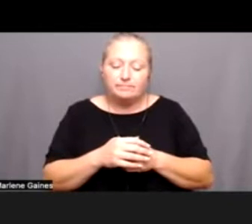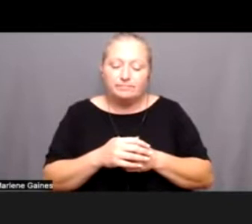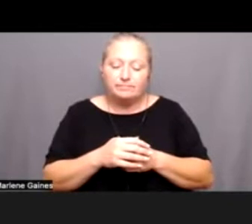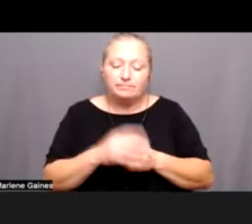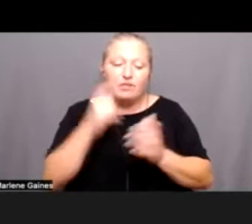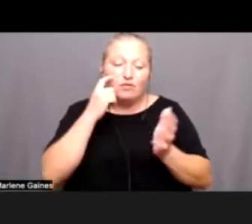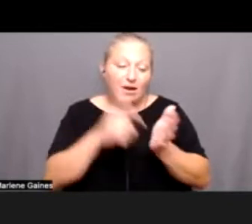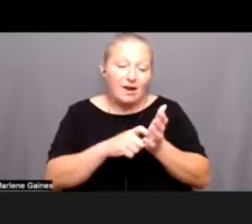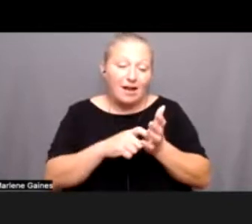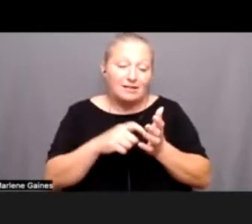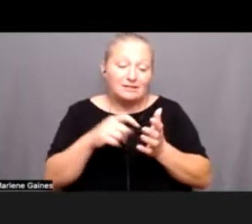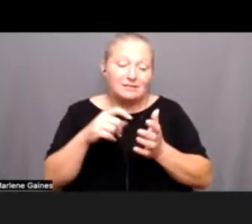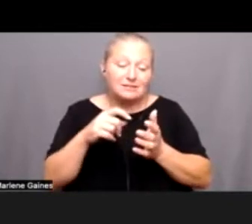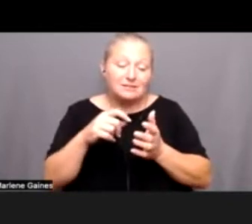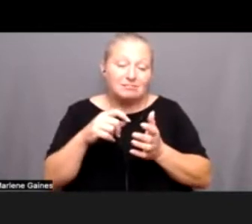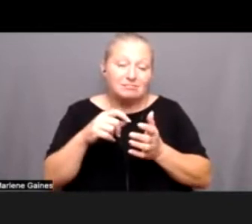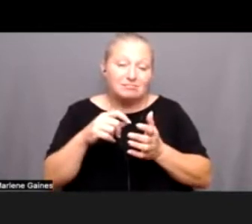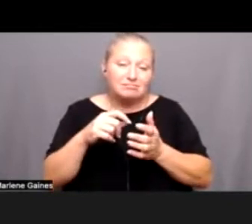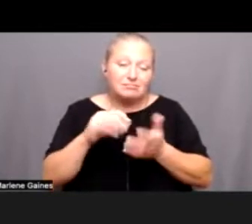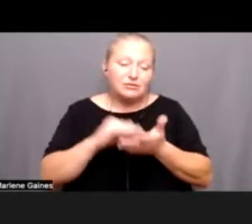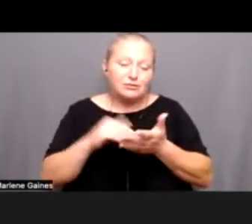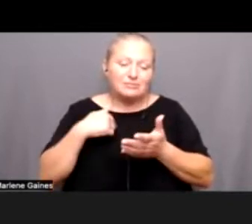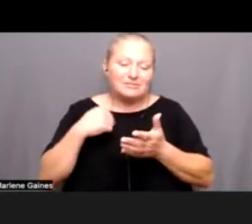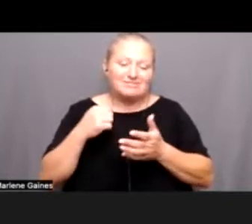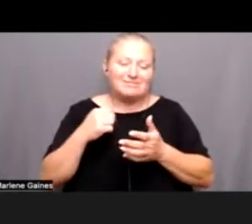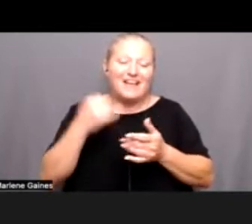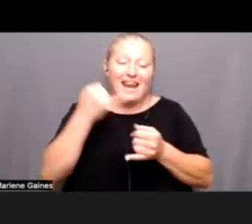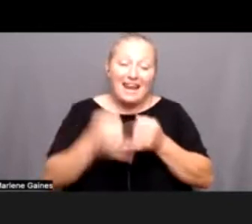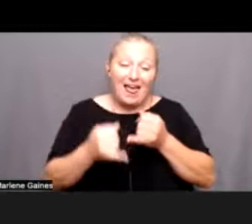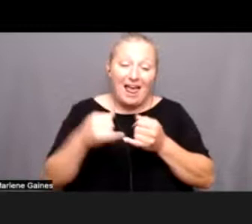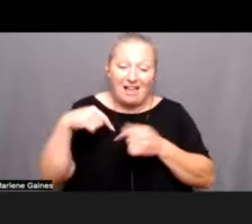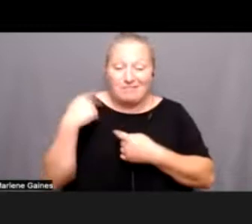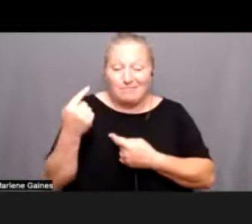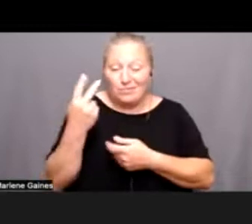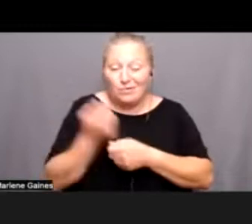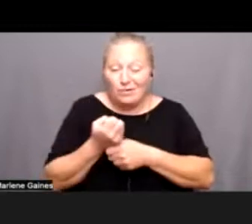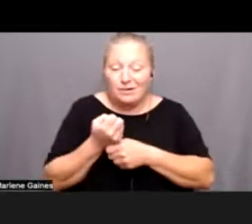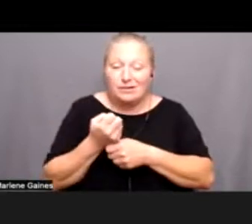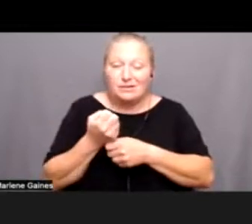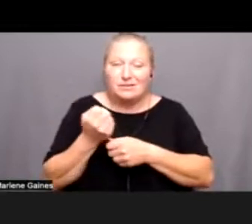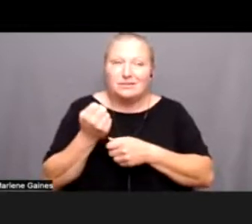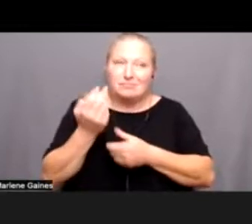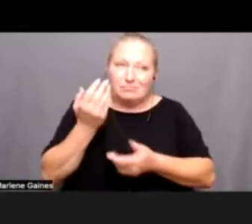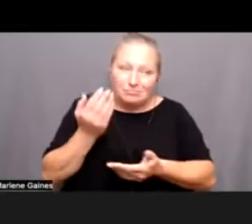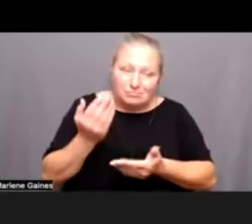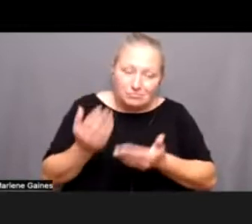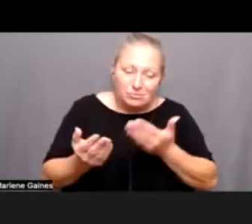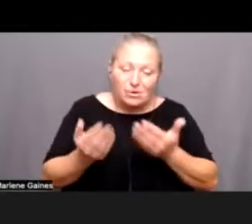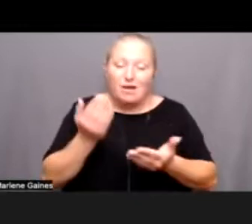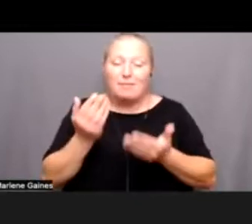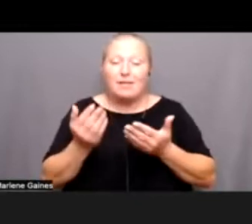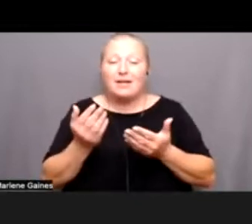Recognizing that the last, oh, excuse me, recognizing that the last couple of years have probably